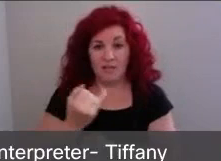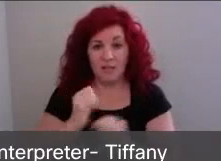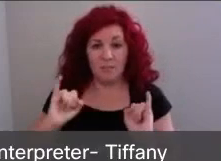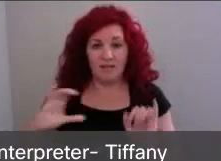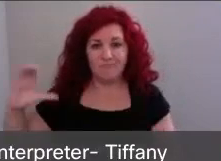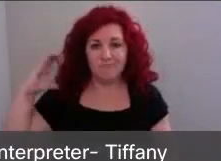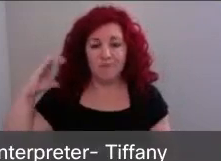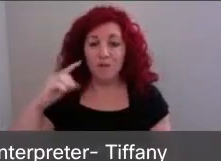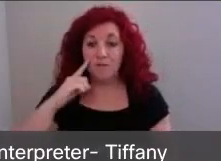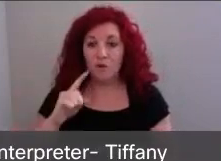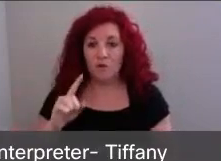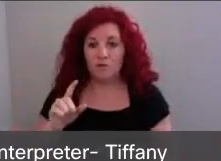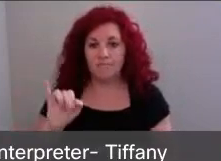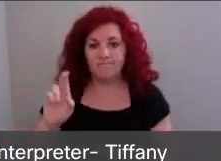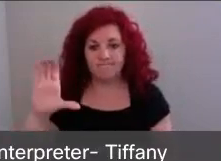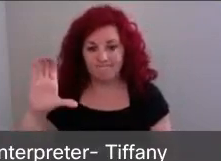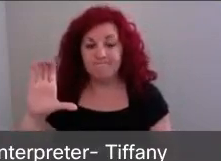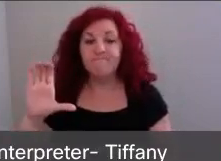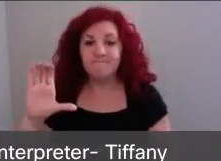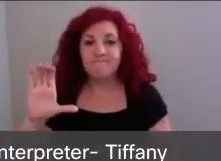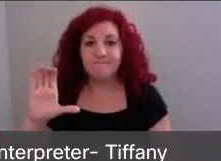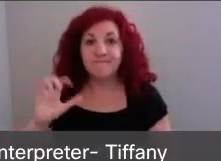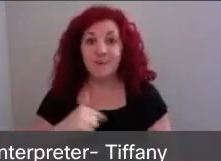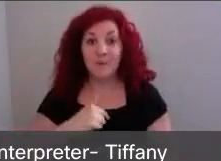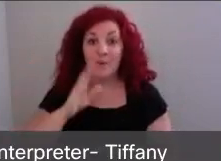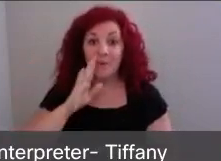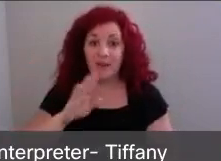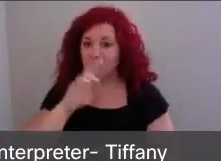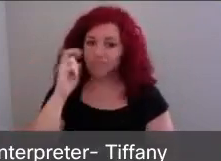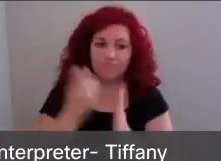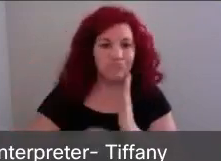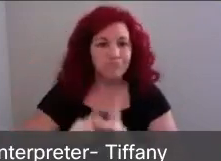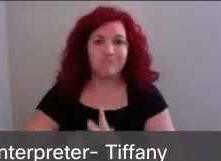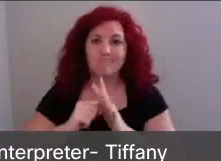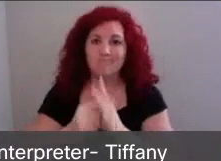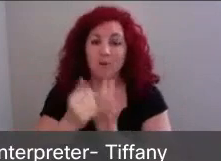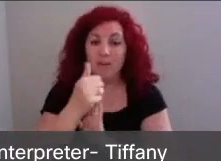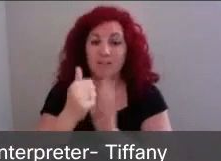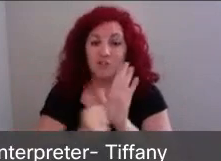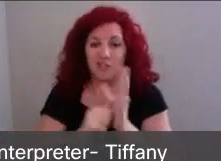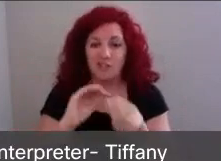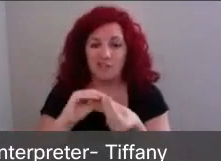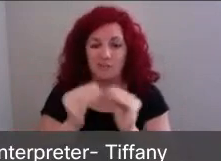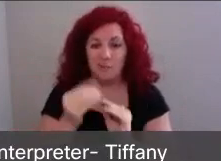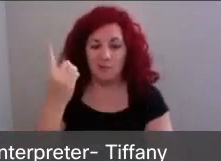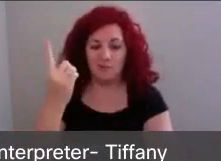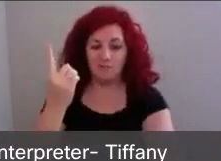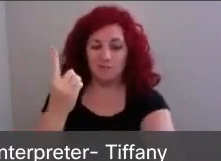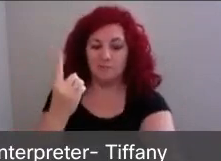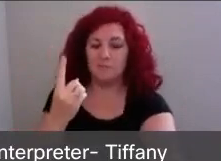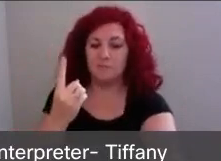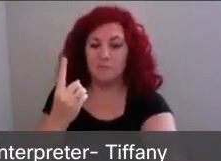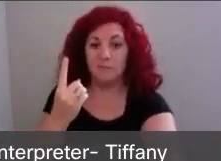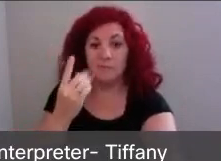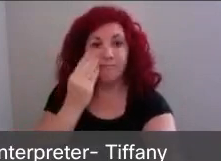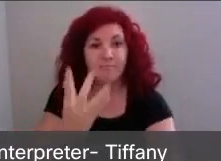of the Redistricting Commission, and we will dive right in with agenda item number one. And by